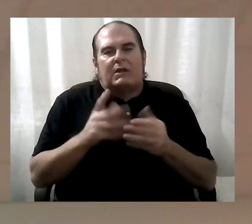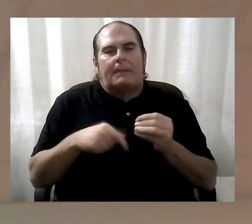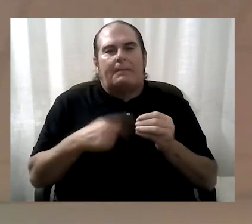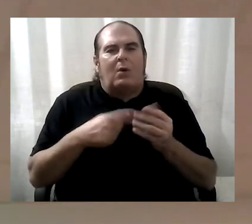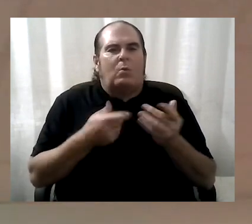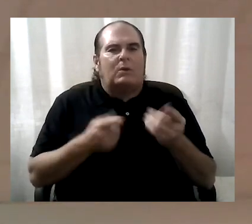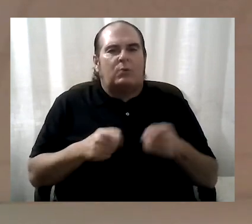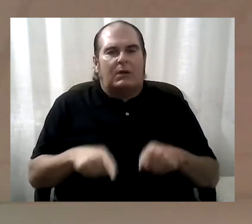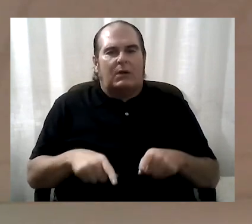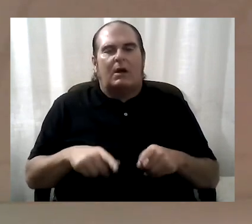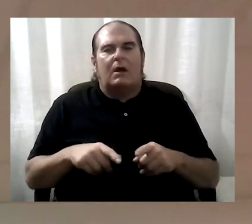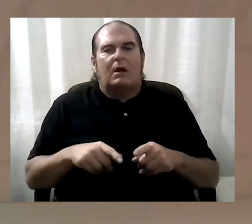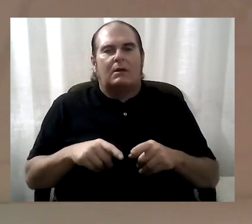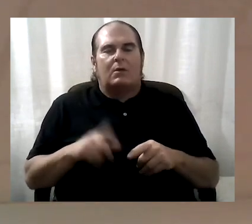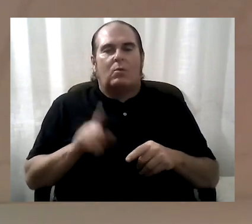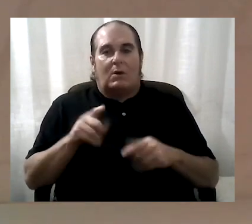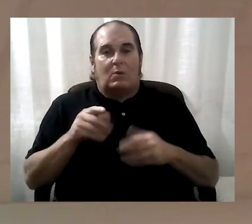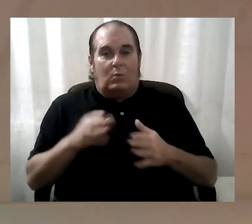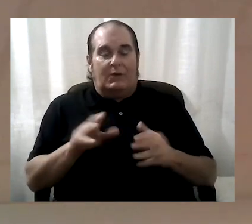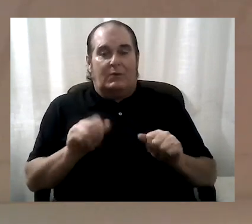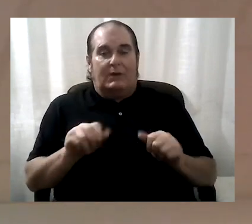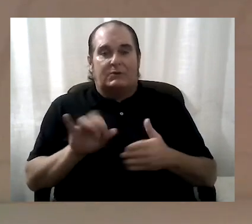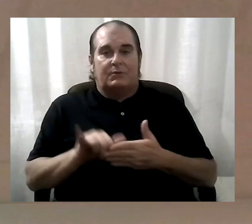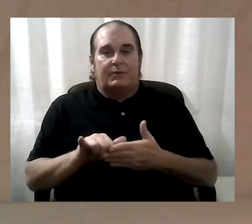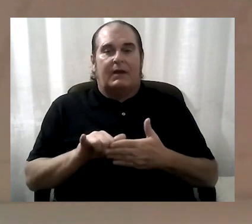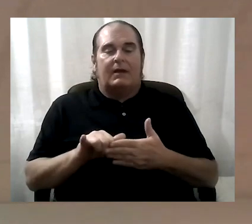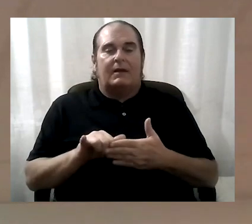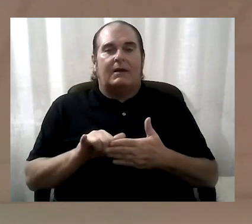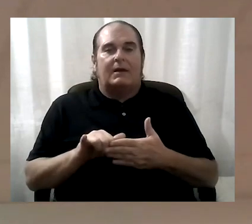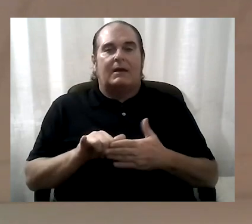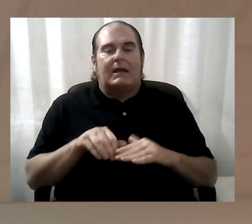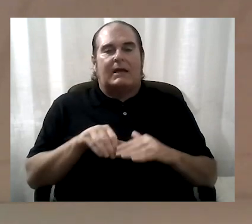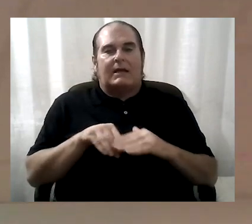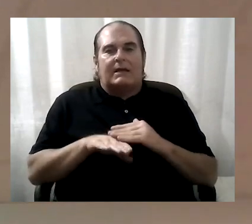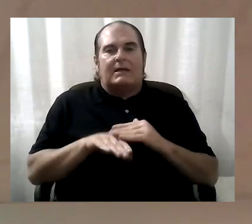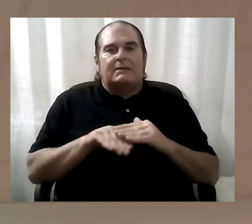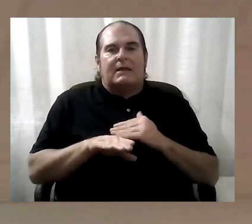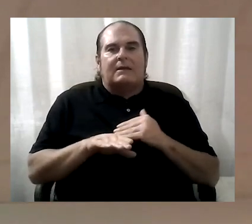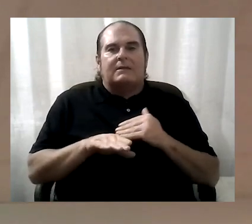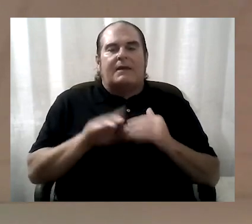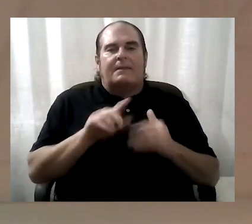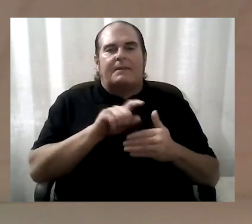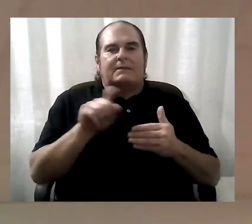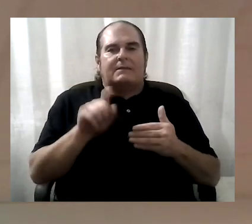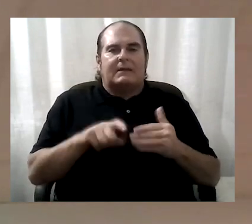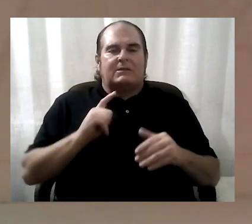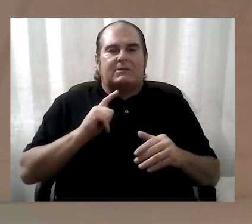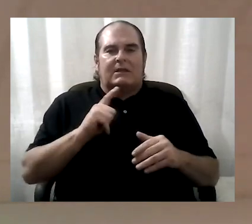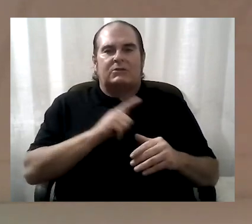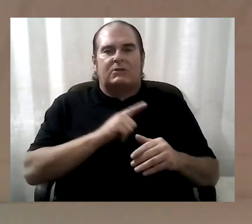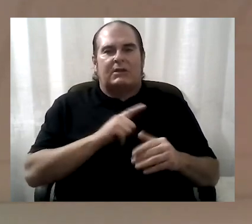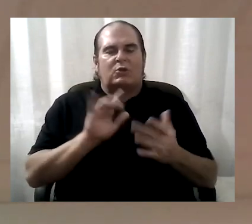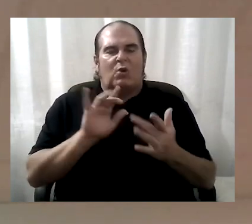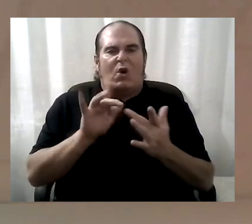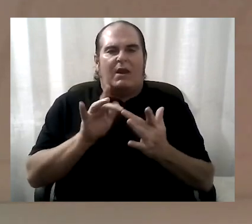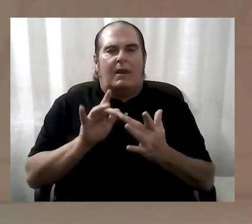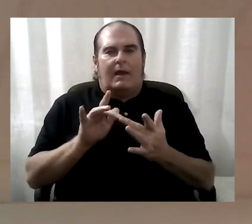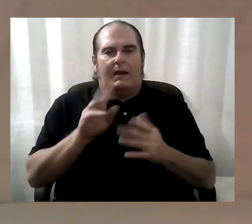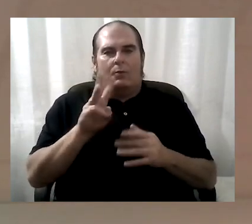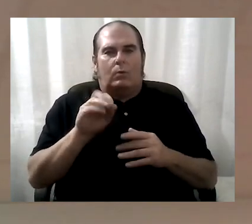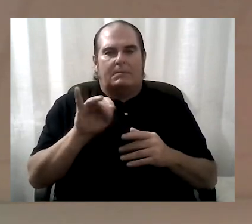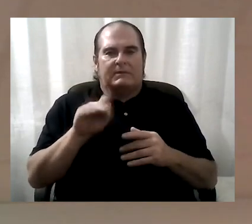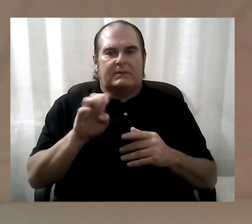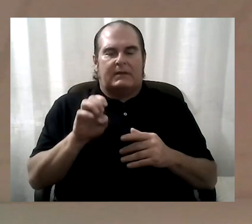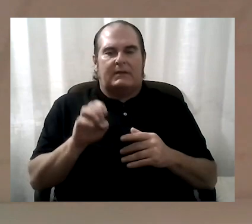do this is to access the Texas Legislature online website. And on that website, you can